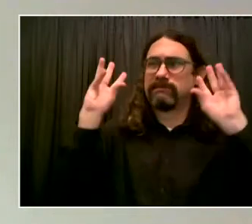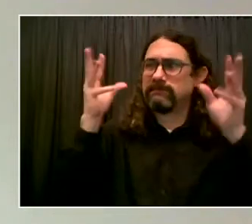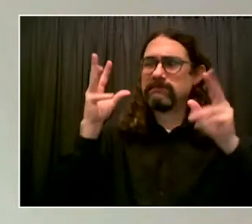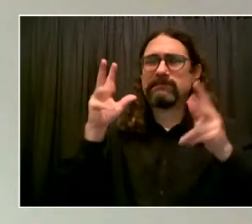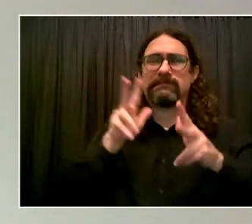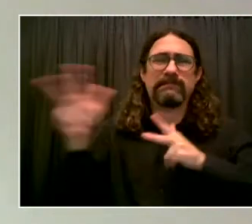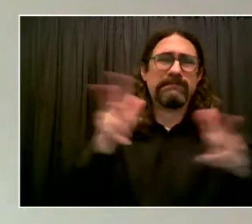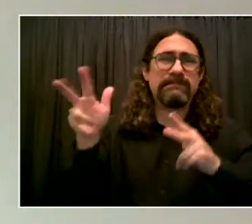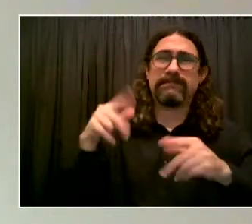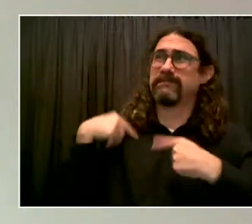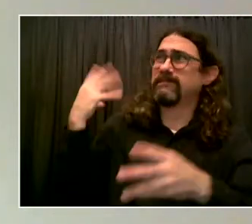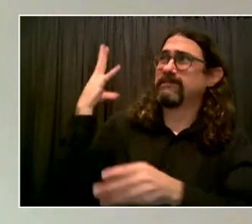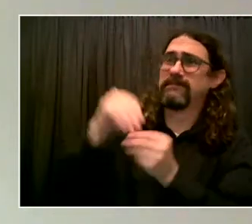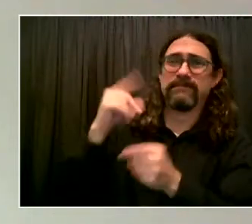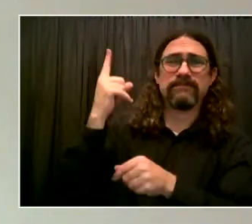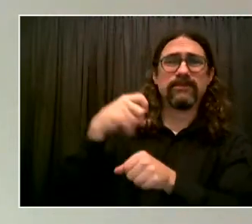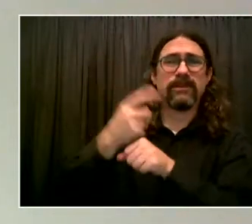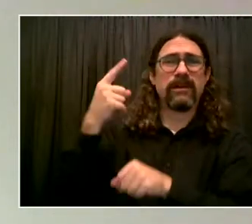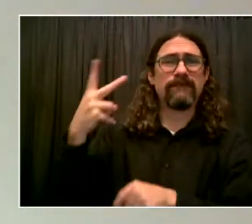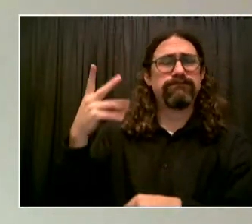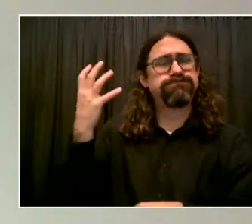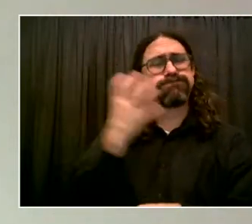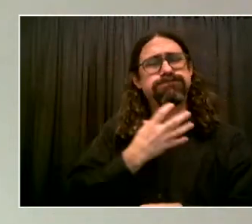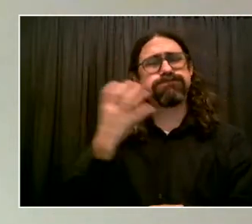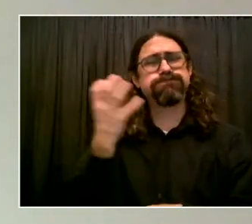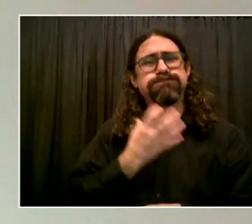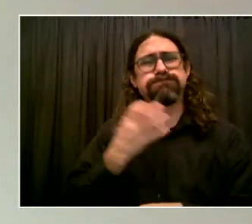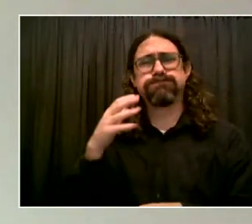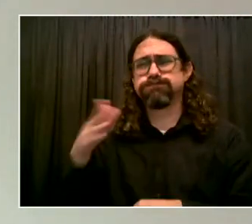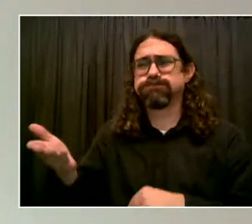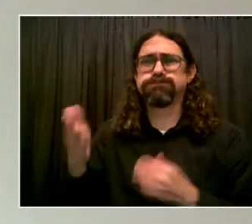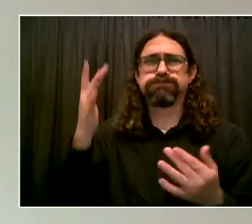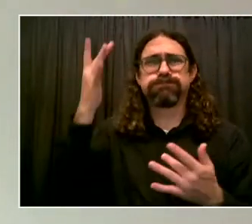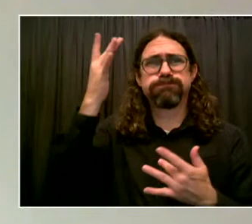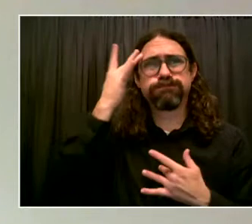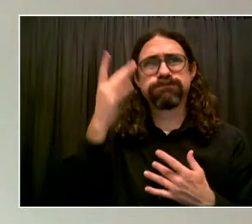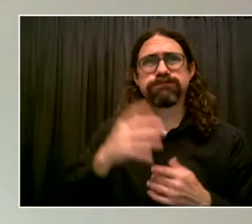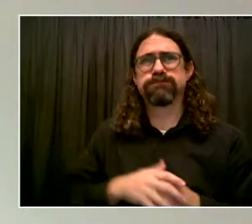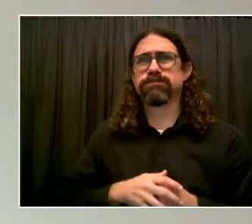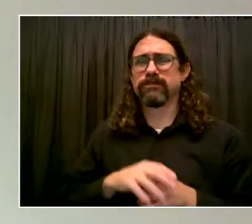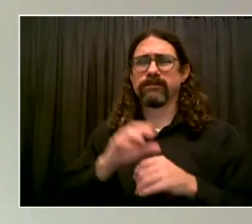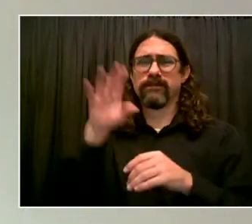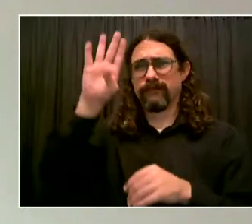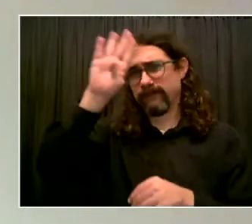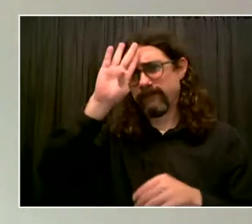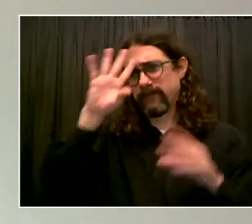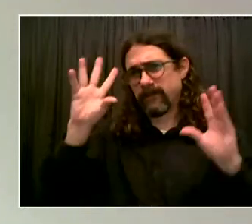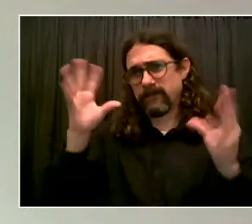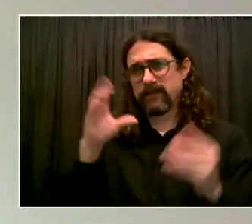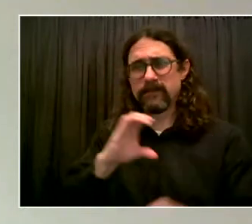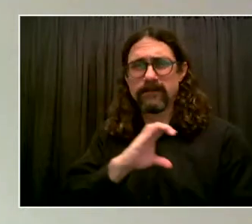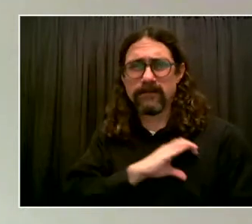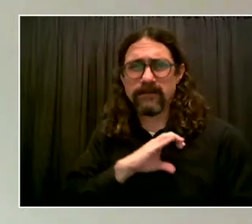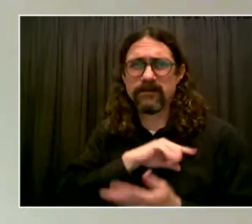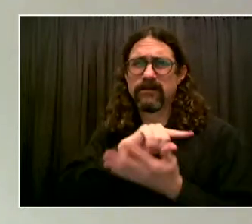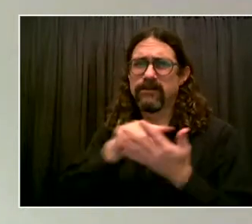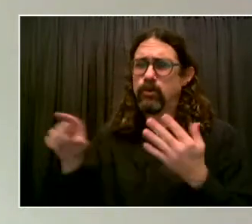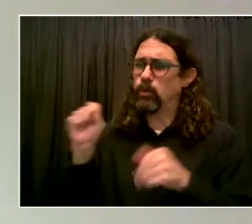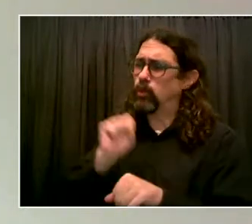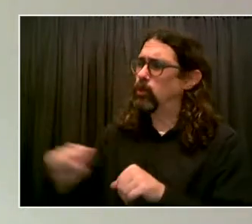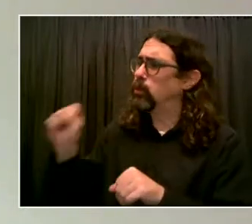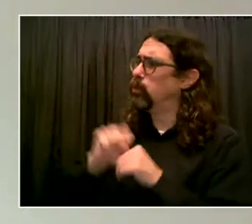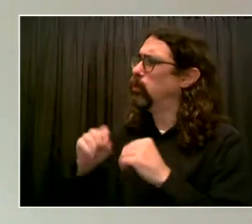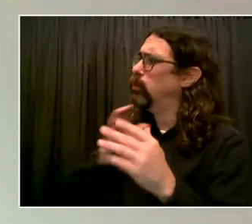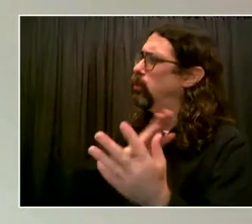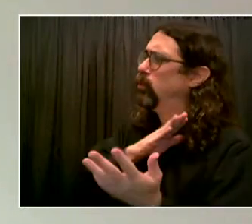do what's right for the city of New York. The sirens that Andy was talking about every single day and how we